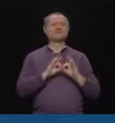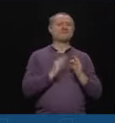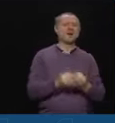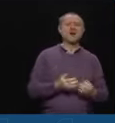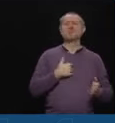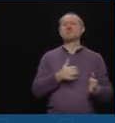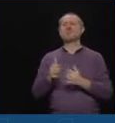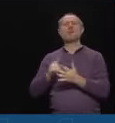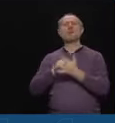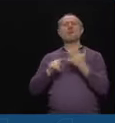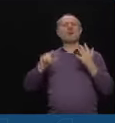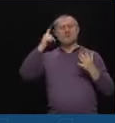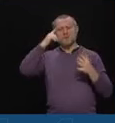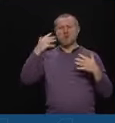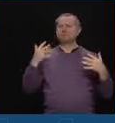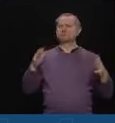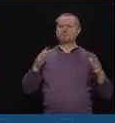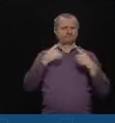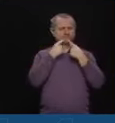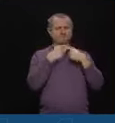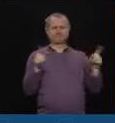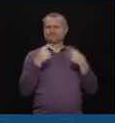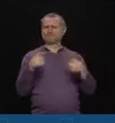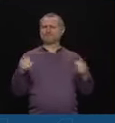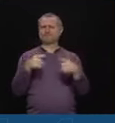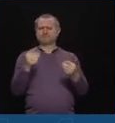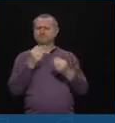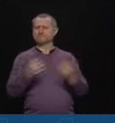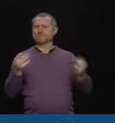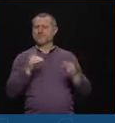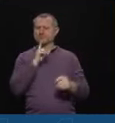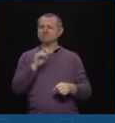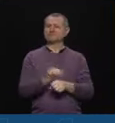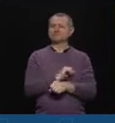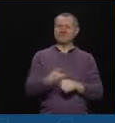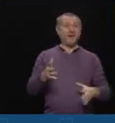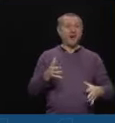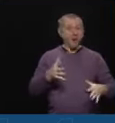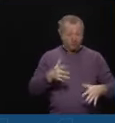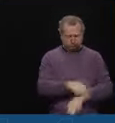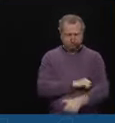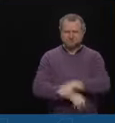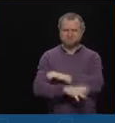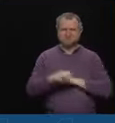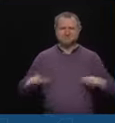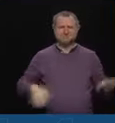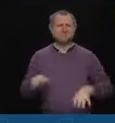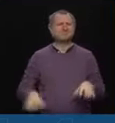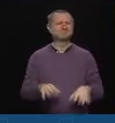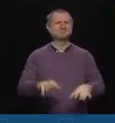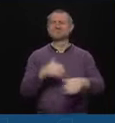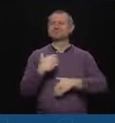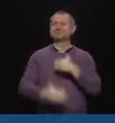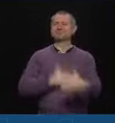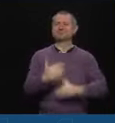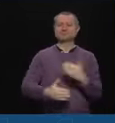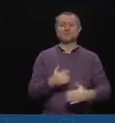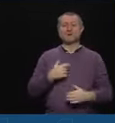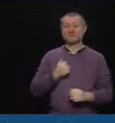has already announced and once again has moved aggressively on in just the few months that she's been in